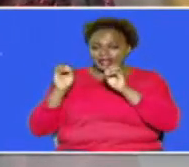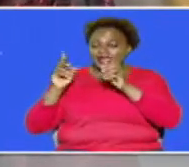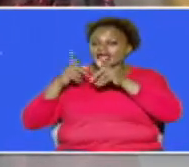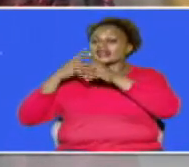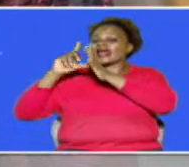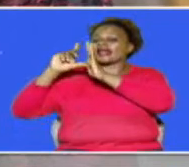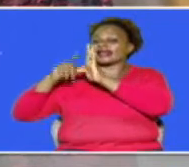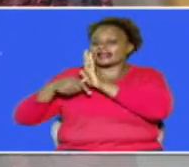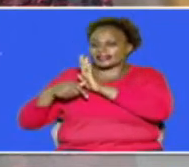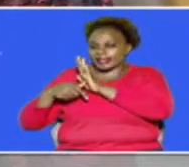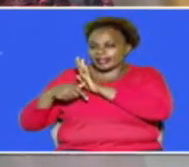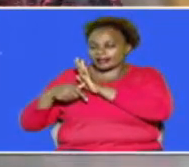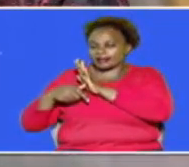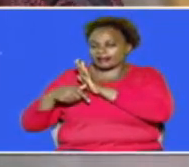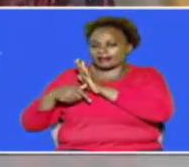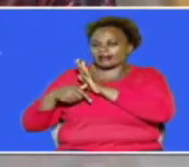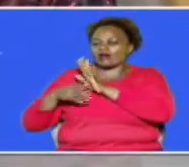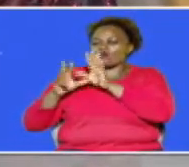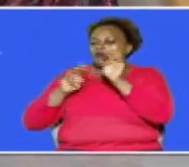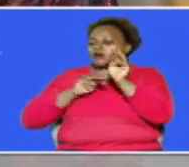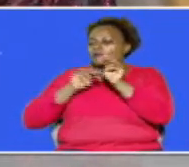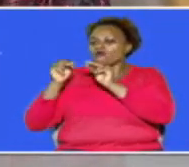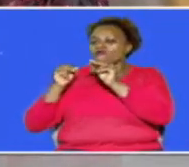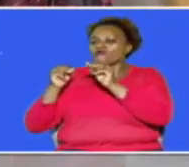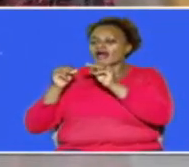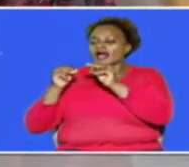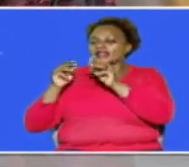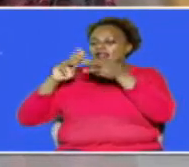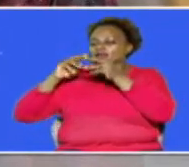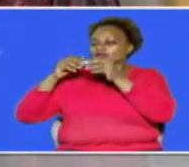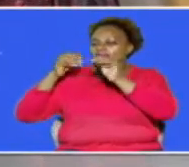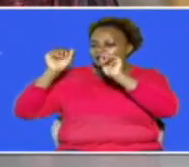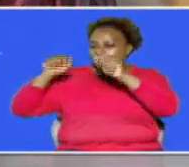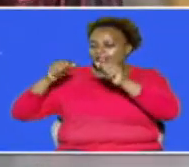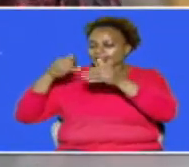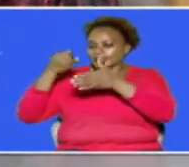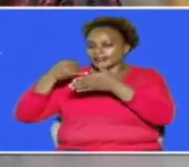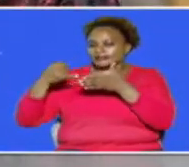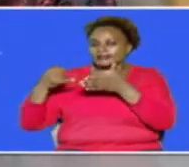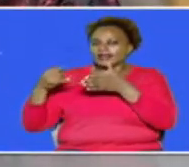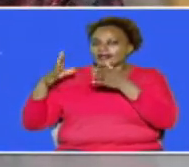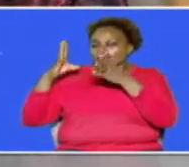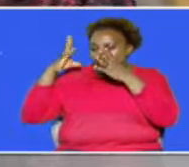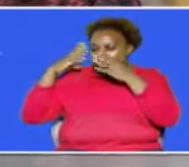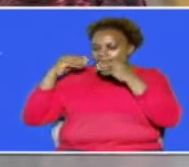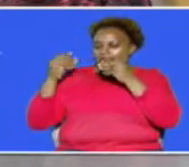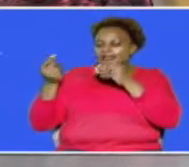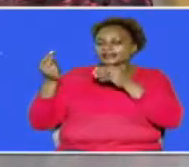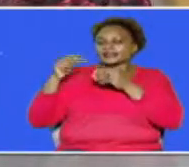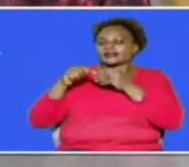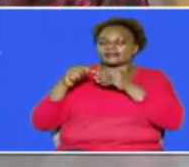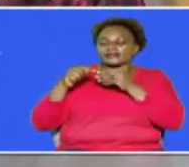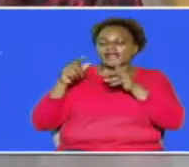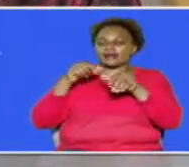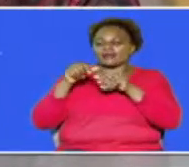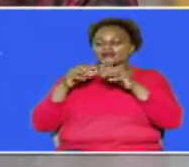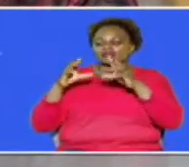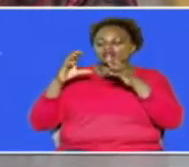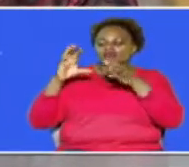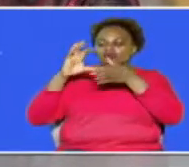then after that, then we move on as Azimio, then we can sign. Mm-hmm. Then the president came, and then there was an issue about coalition